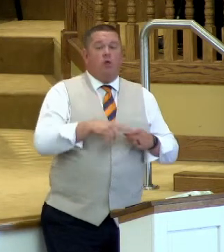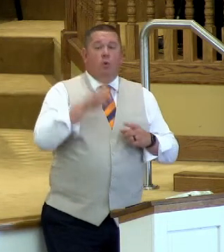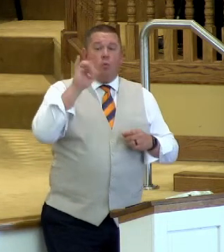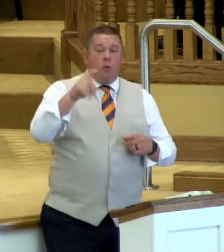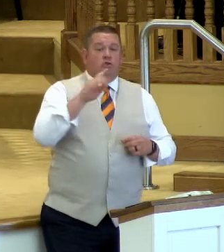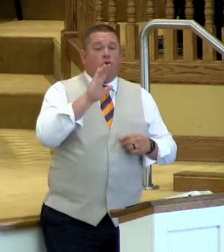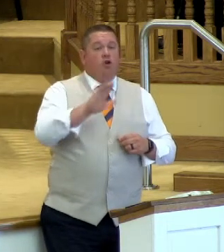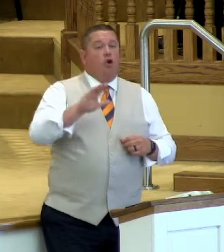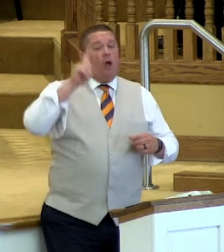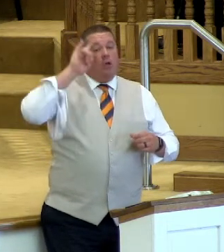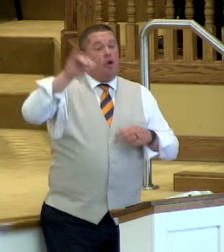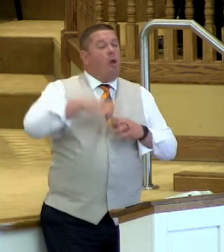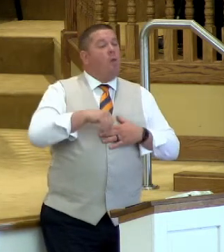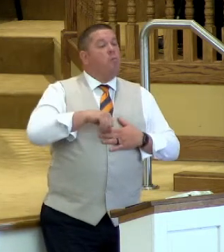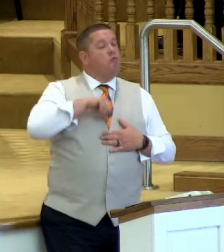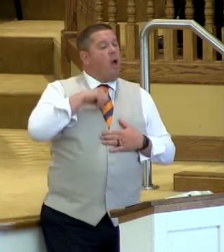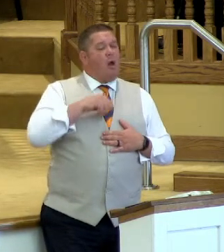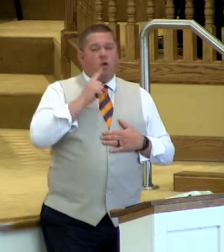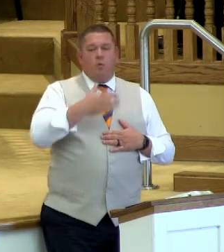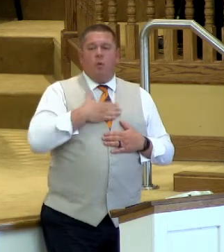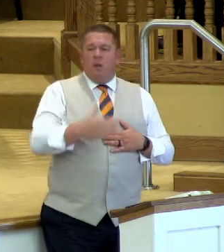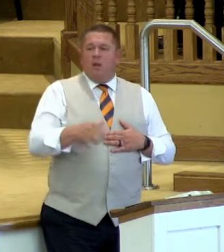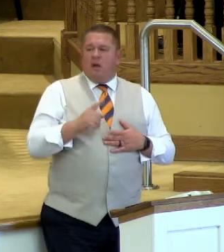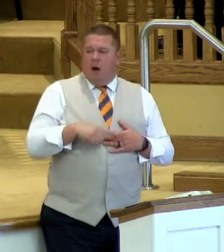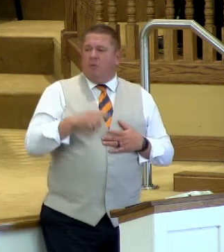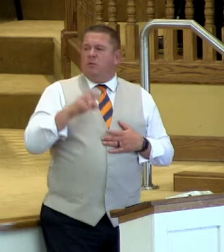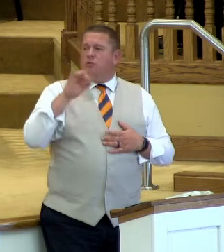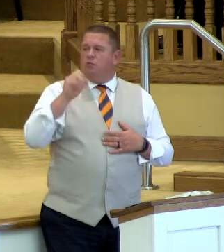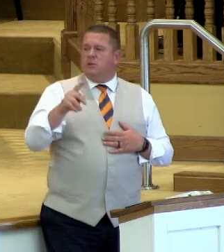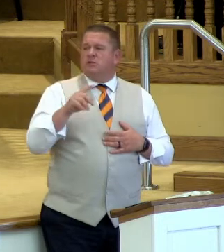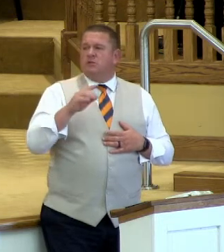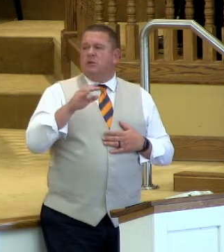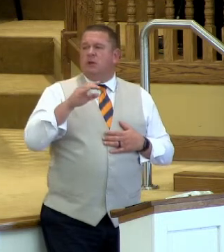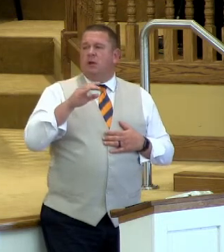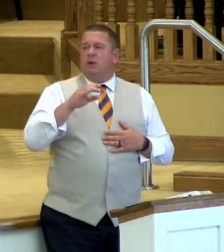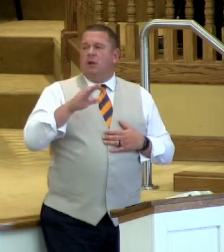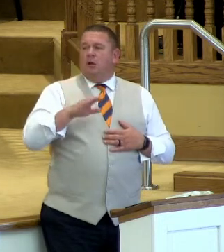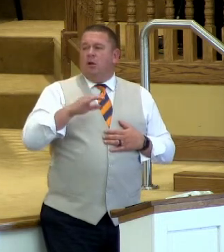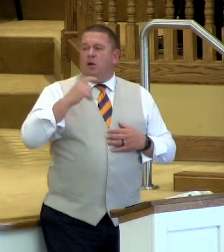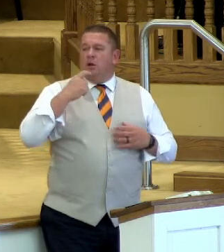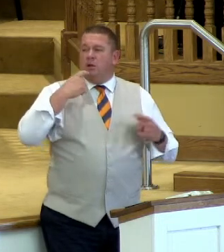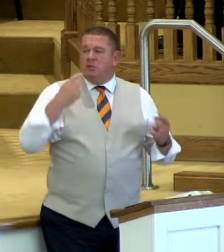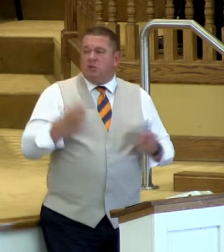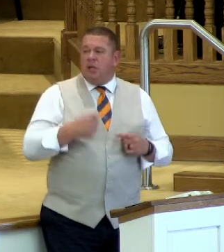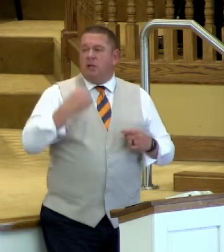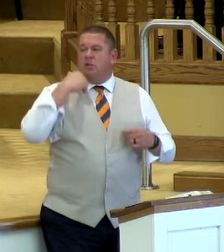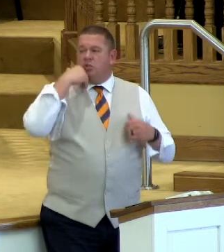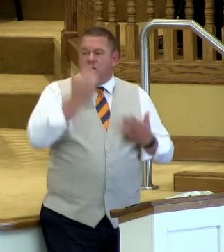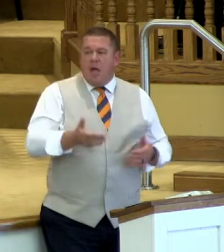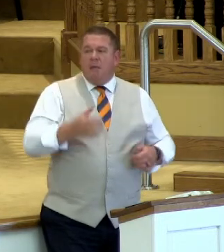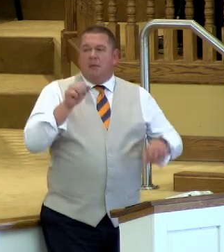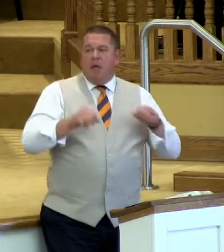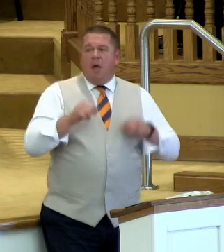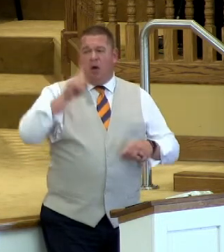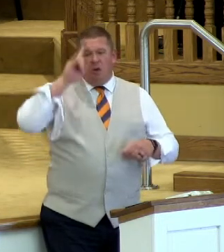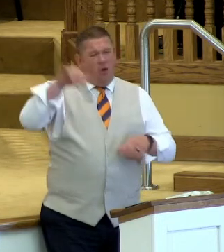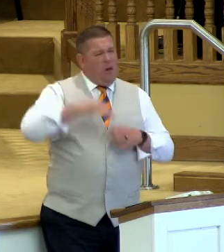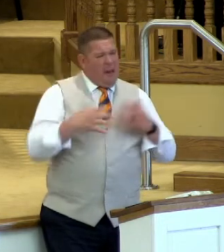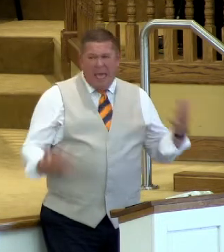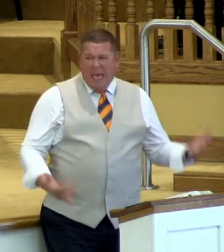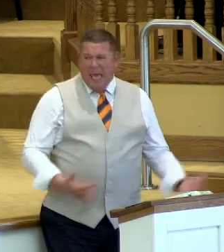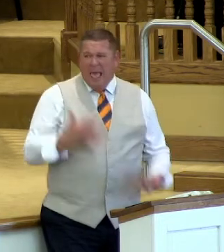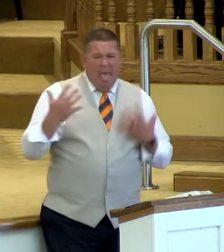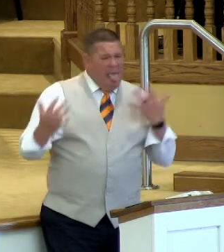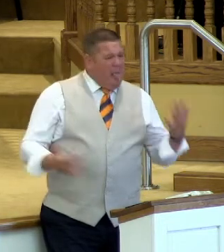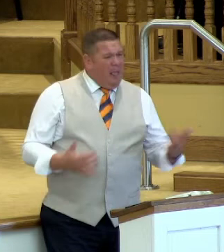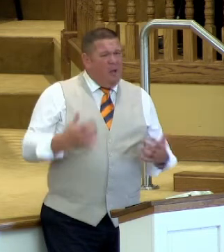risk your eternity on a little bit of pride or something? Are you willing to risk your doubt and your shame and all of that, or an eternity in hell or an eternity in